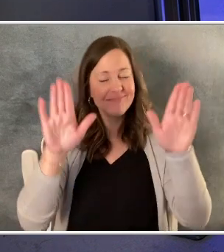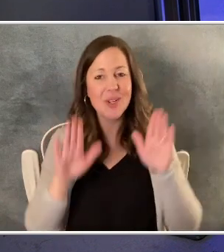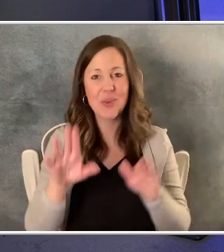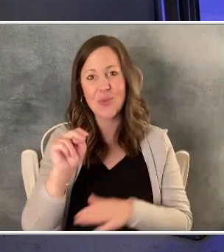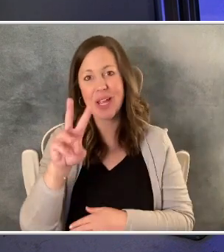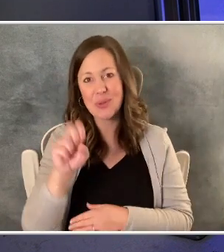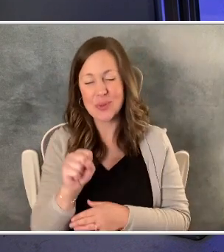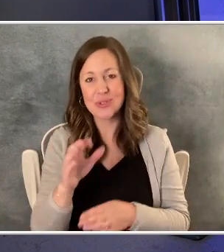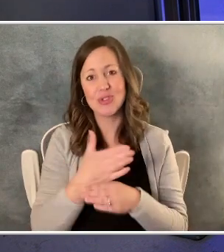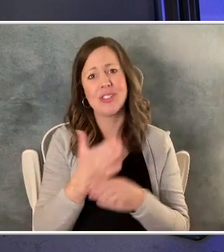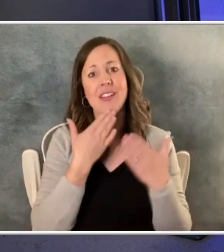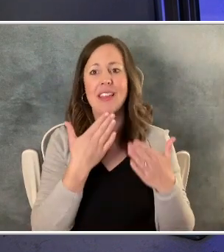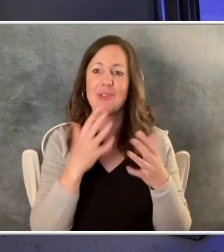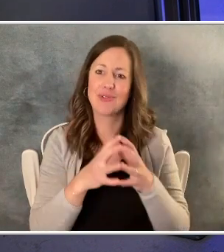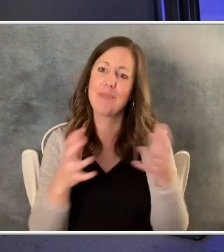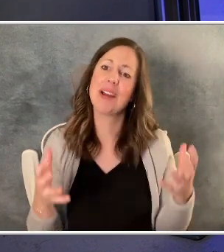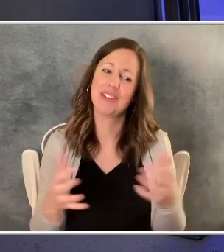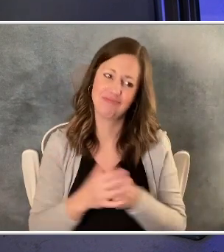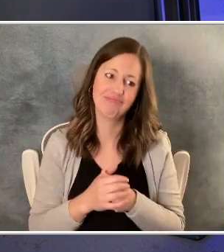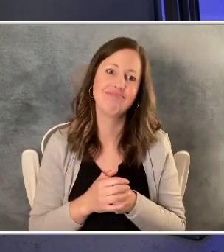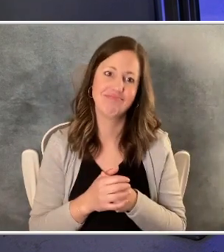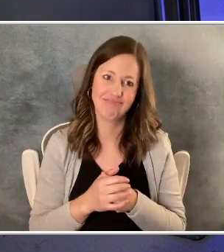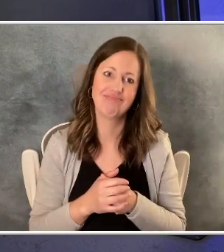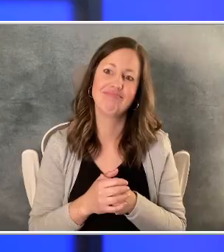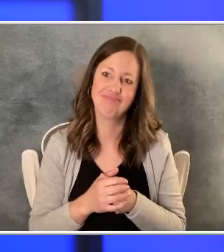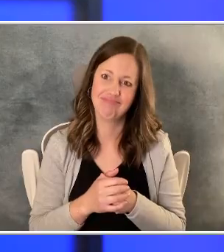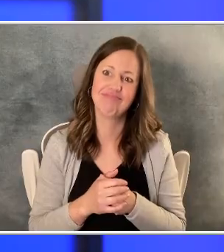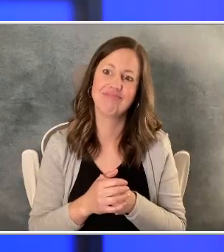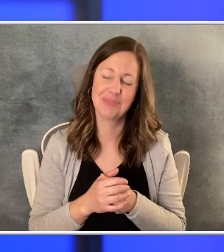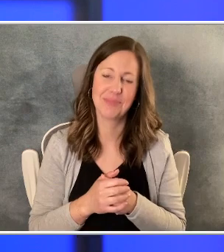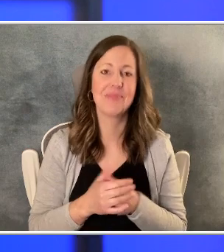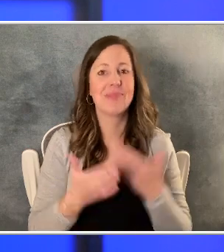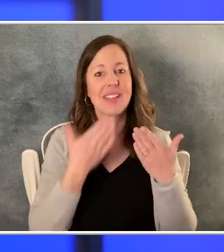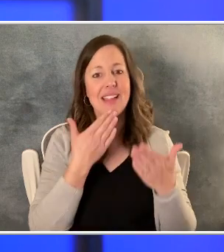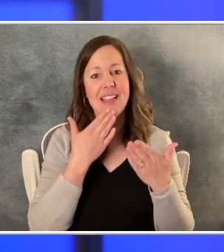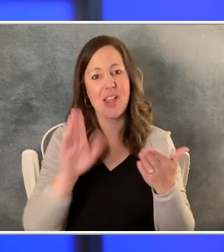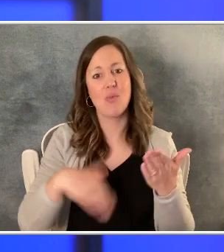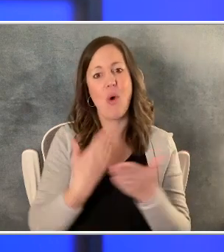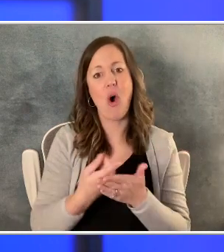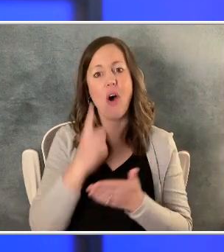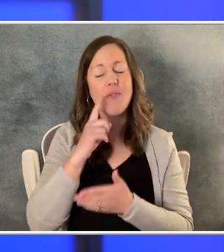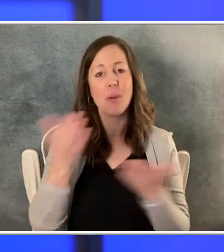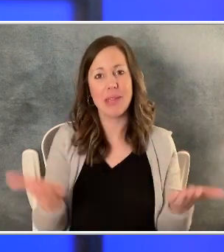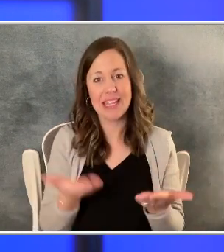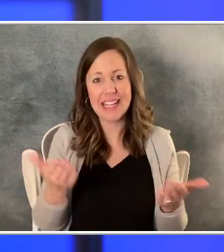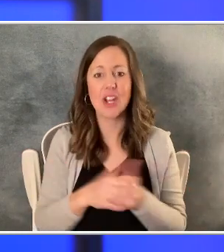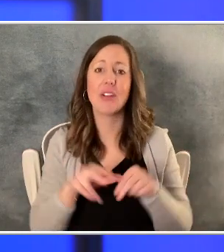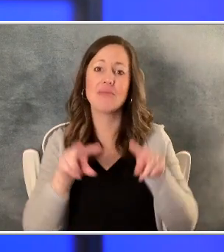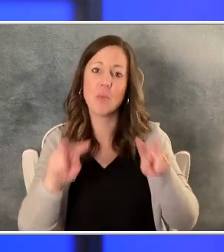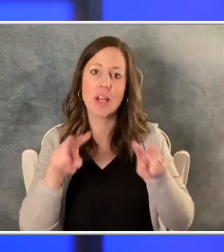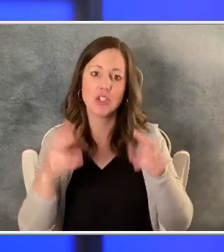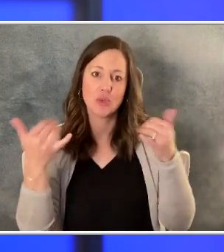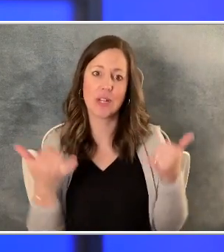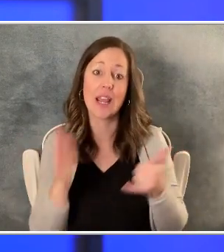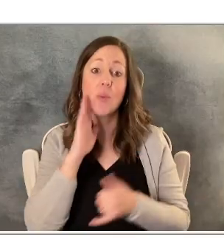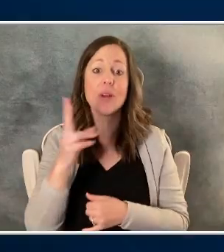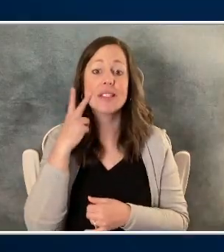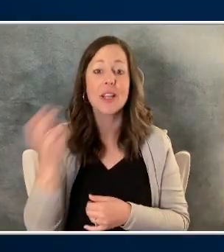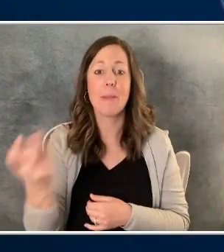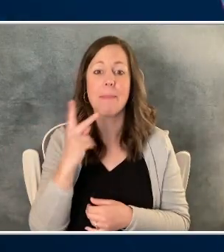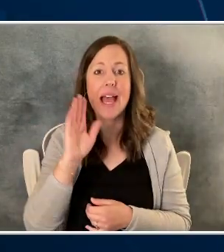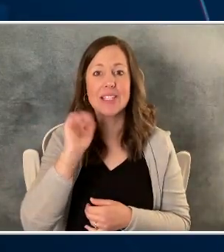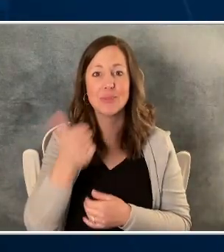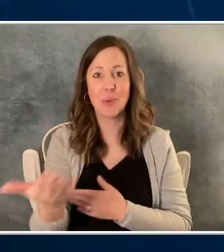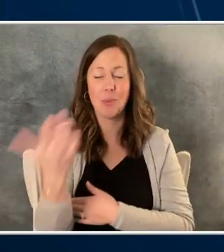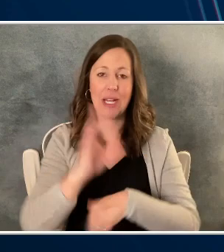so much. You're welcome. Thanks Thank to all you of our, guys for having us. yes, you bet. Thanks to all of our guests, of course, our viewers for being with us today. We'll see you back here tomorrow at 8. Coming